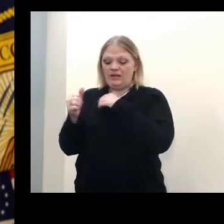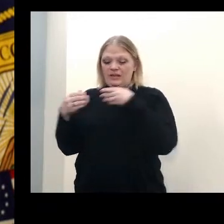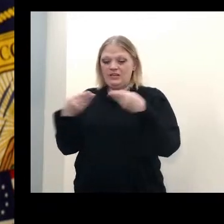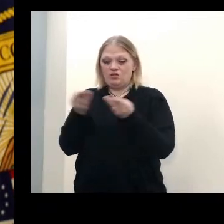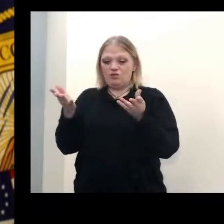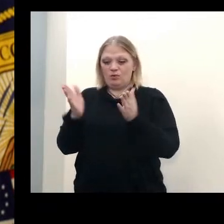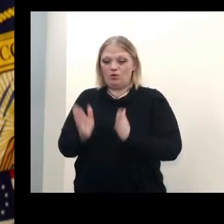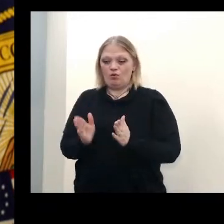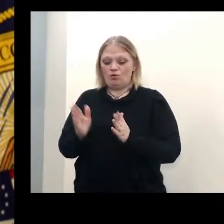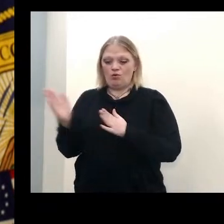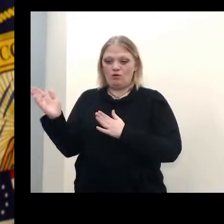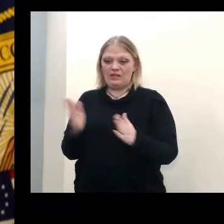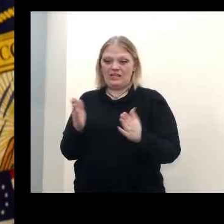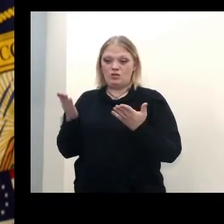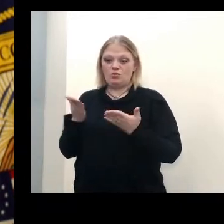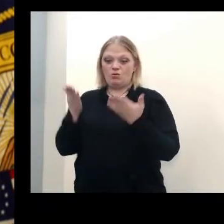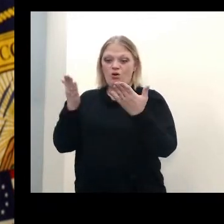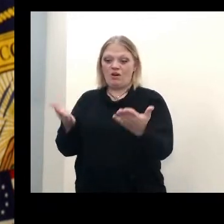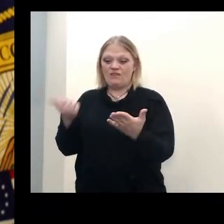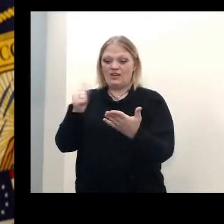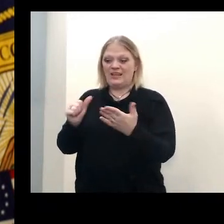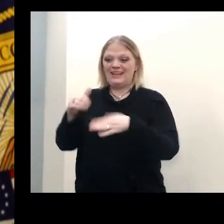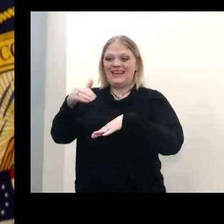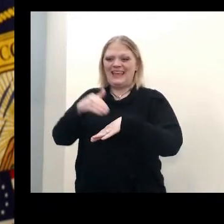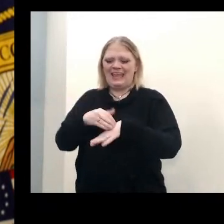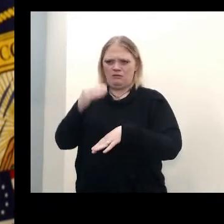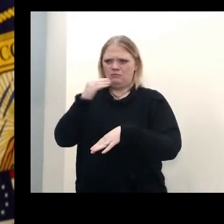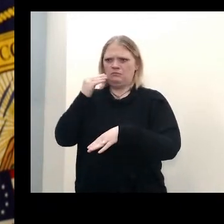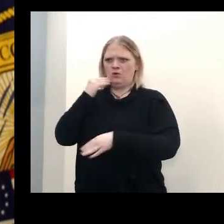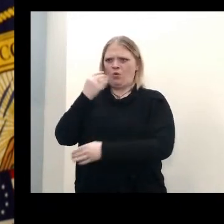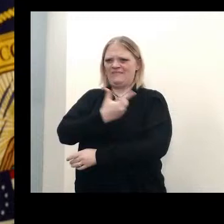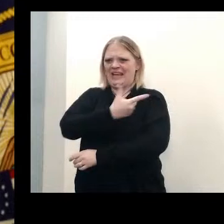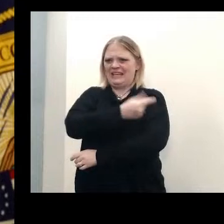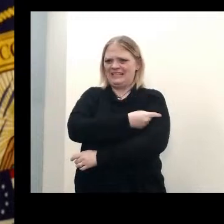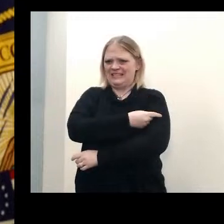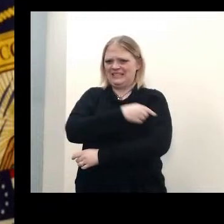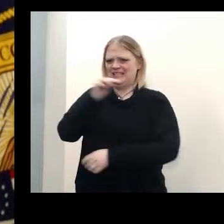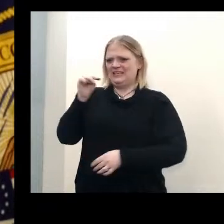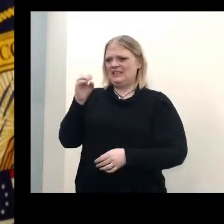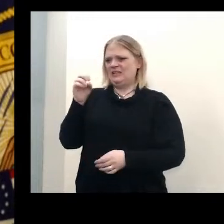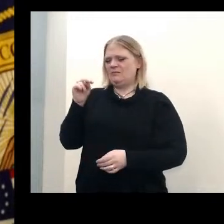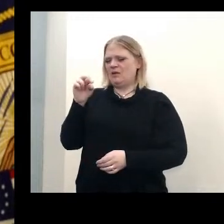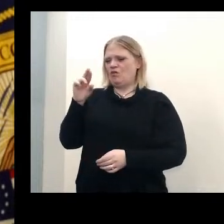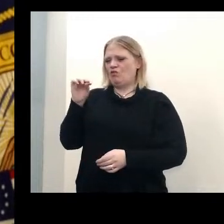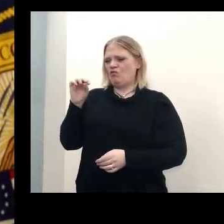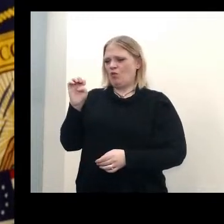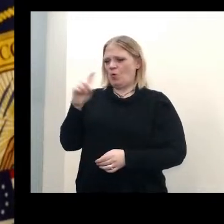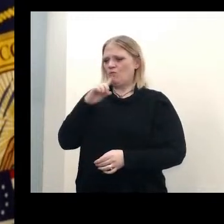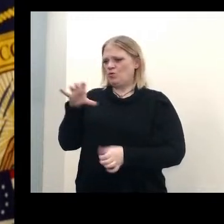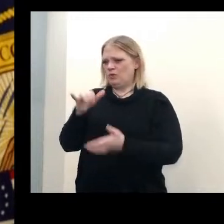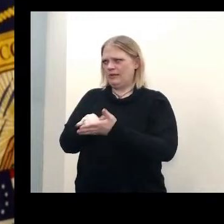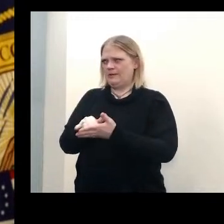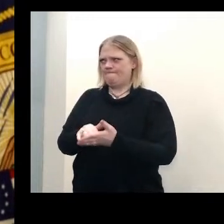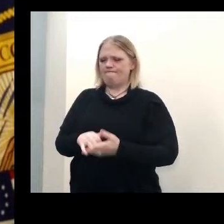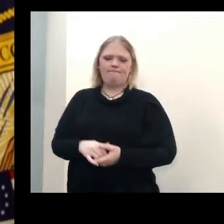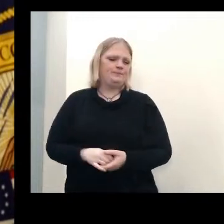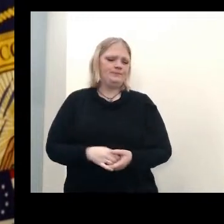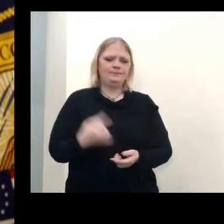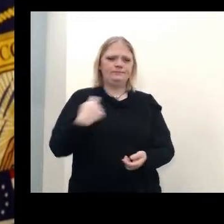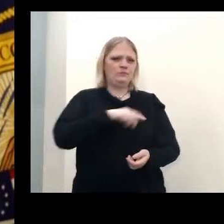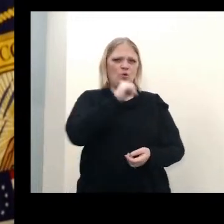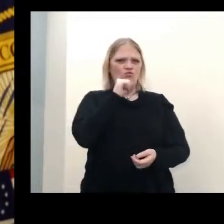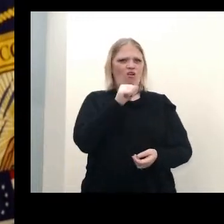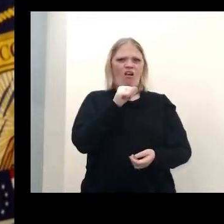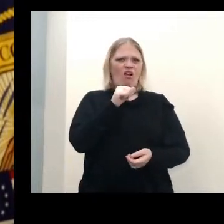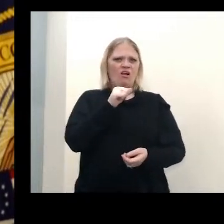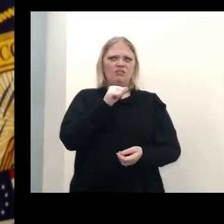county planning on offering any at-home vaccines? It's something that's being done in Monroe County already. We are not in that